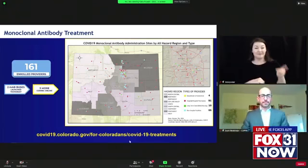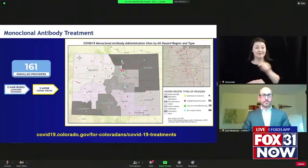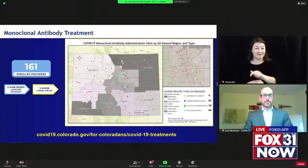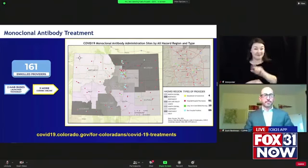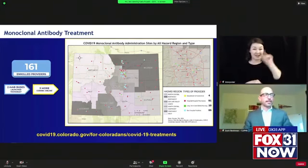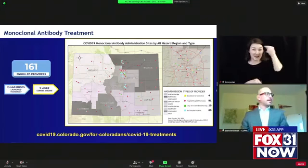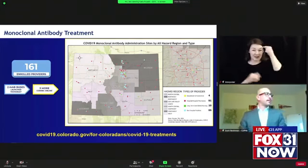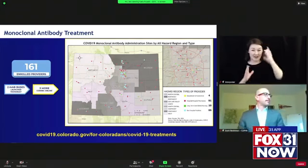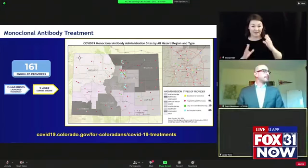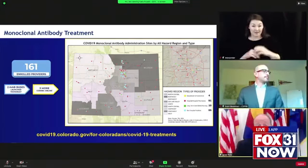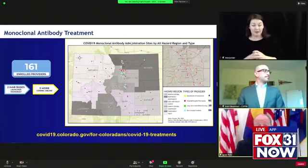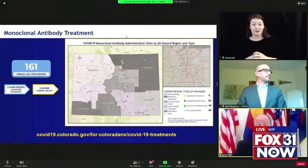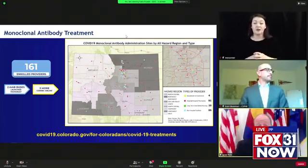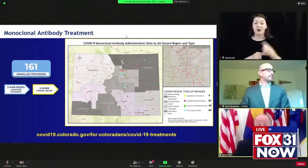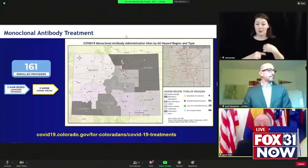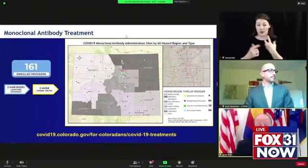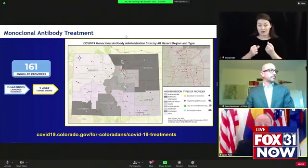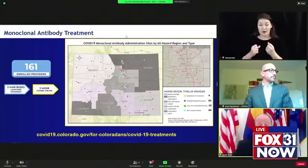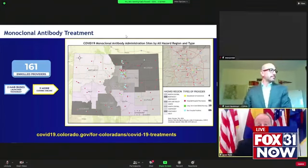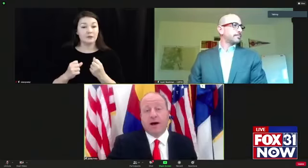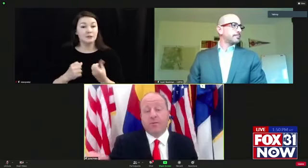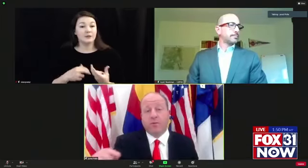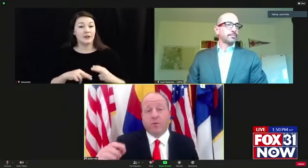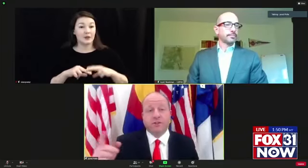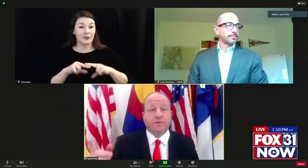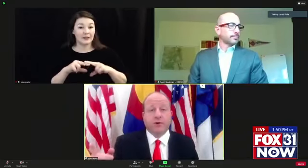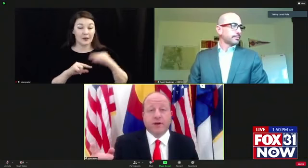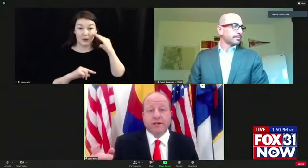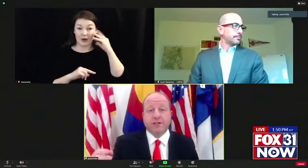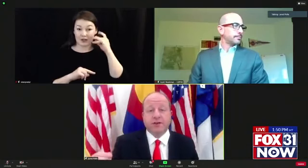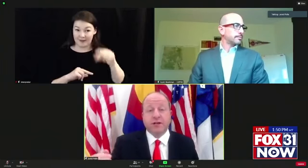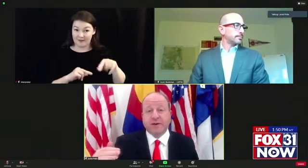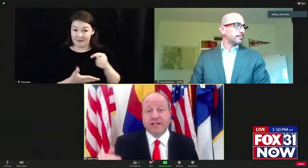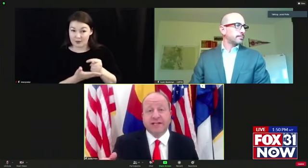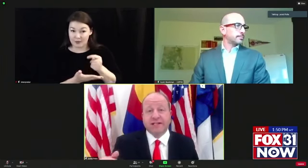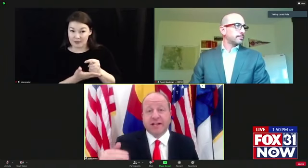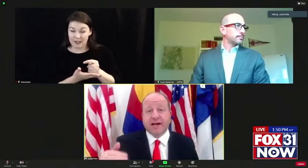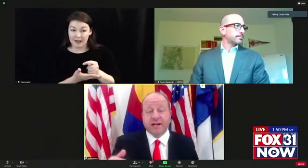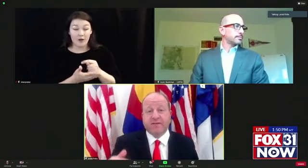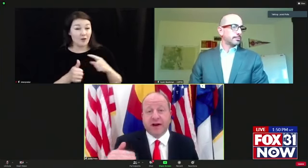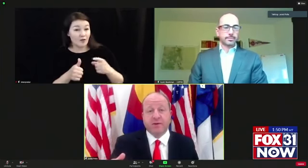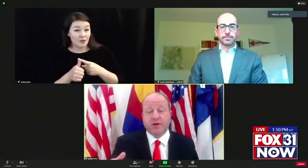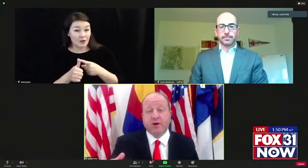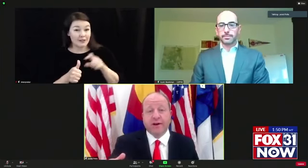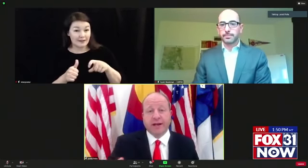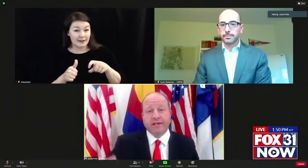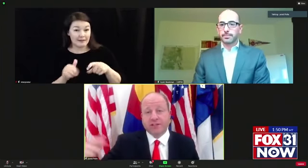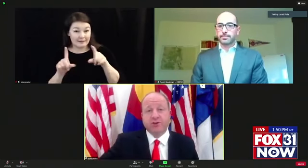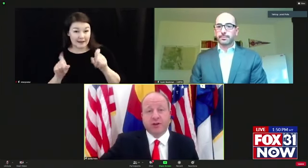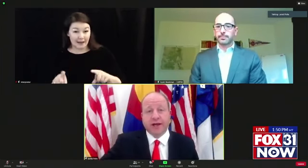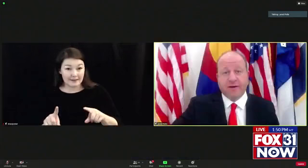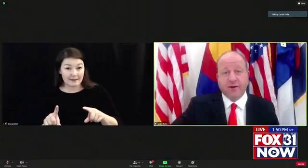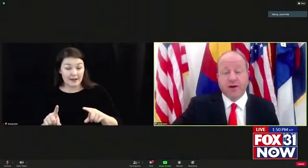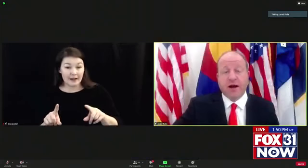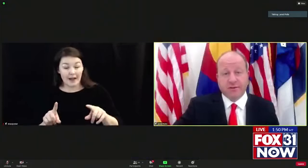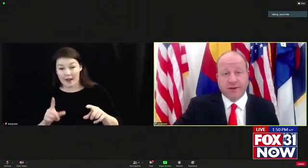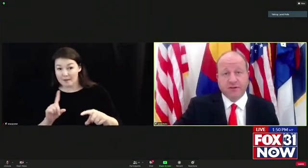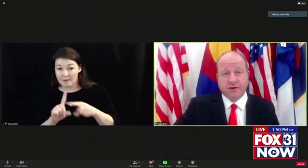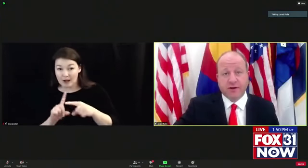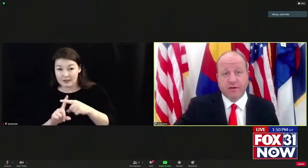trying to raise awareness about monoclonal antibodies. What's important is you need to be tested and identified with COVID. It is too late after